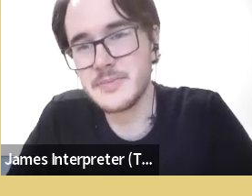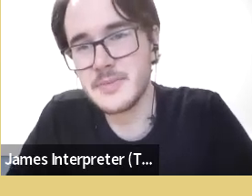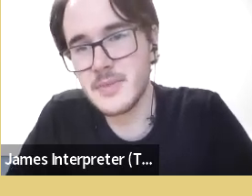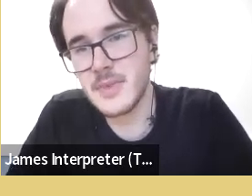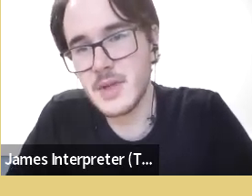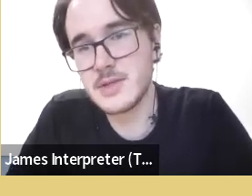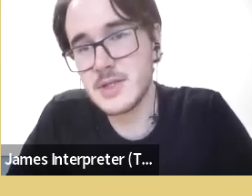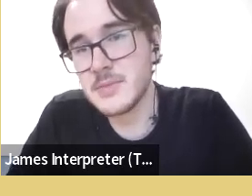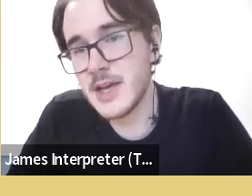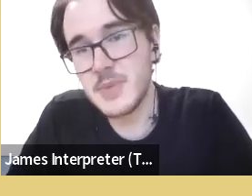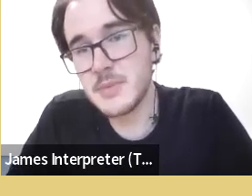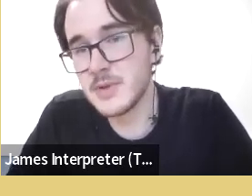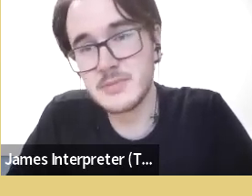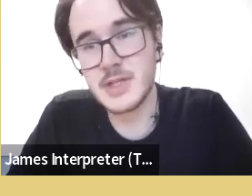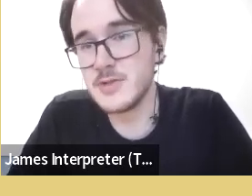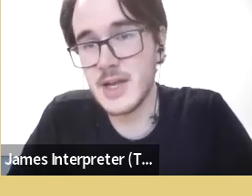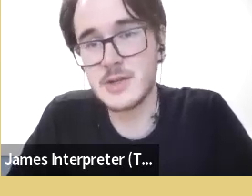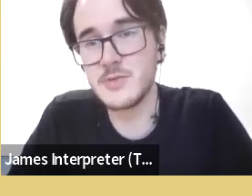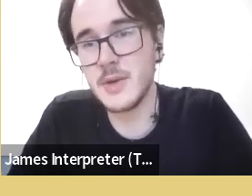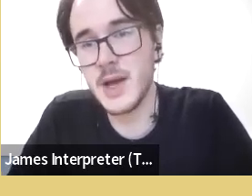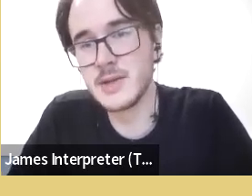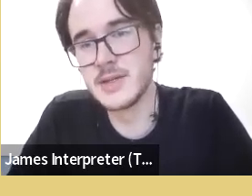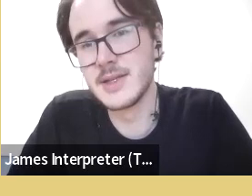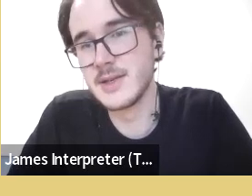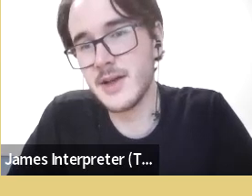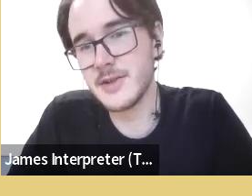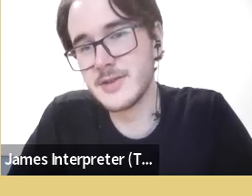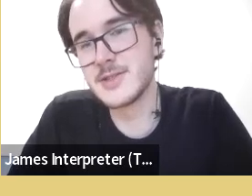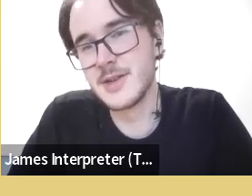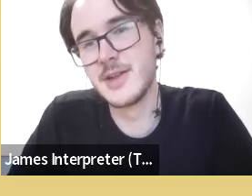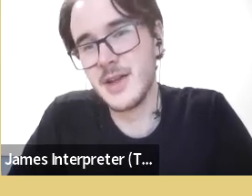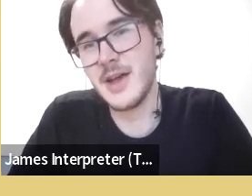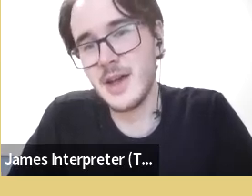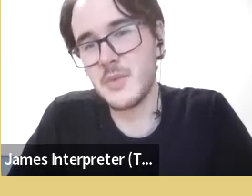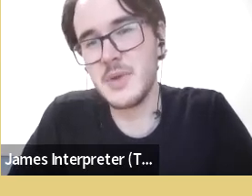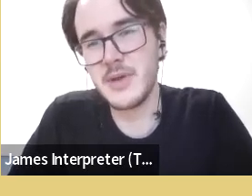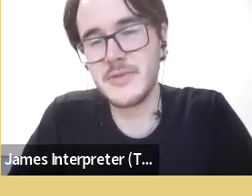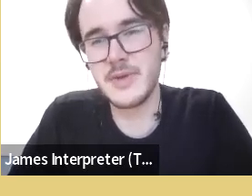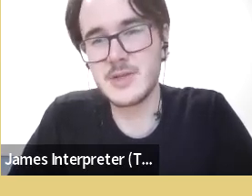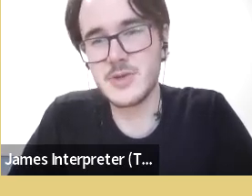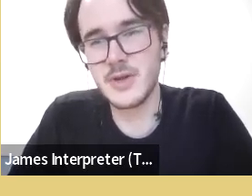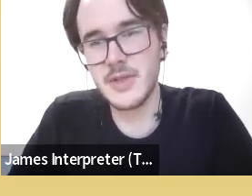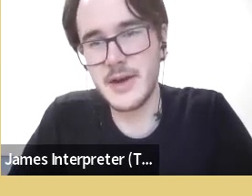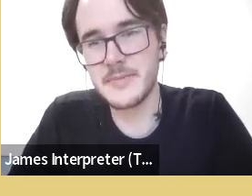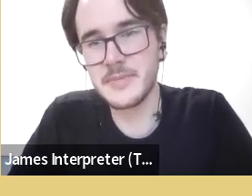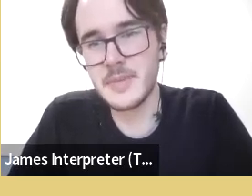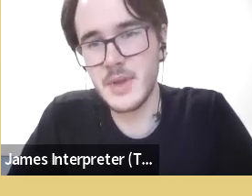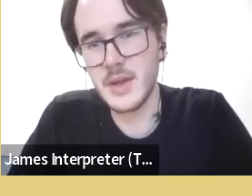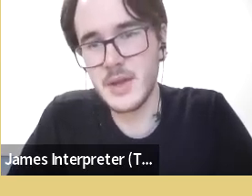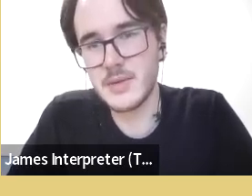different. Some deaf people can use English really well. Others, a wee bit of a struggle